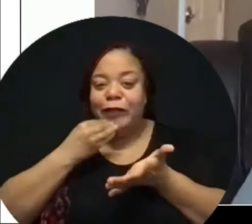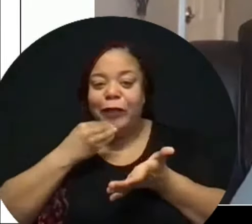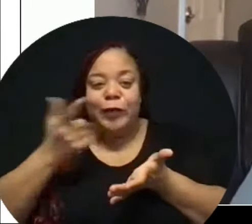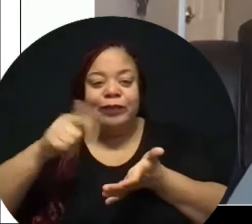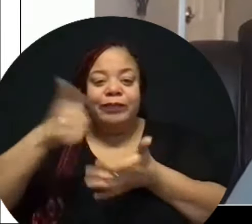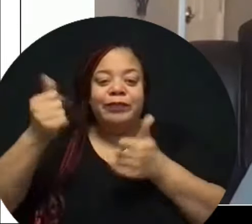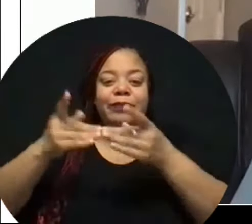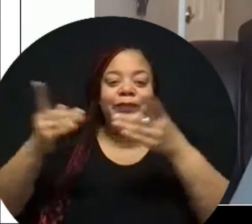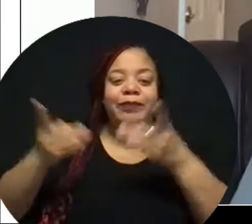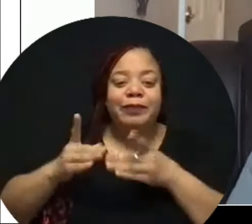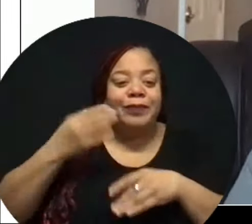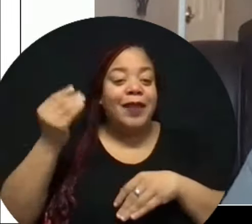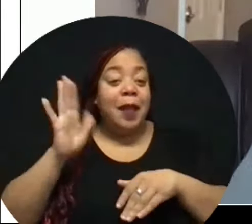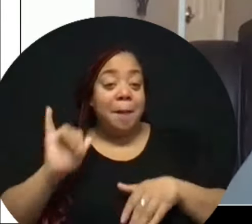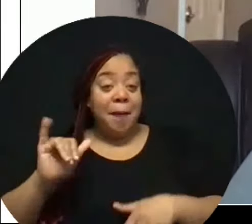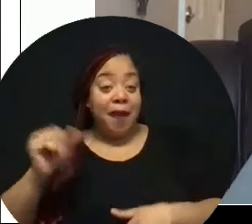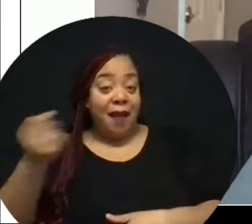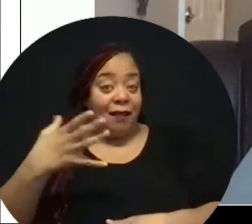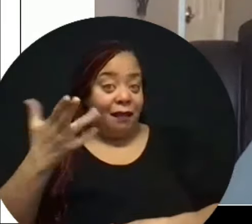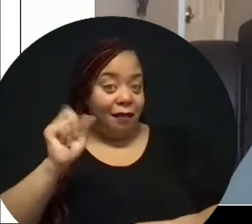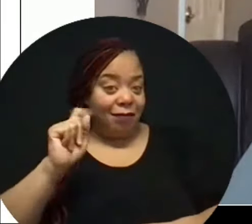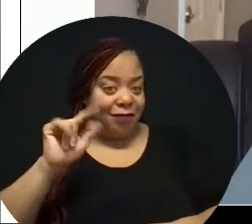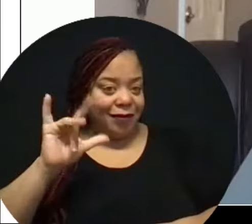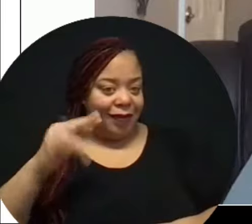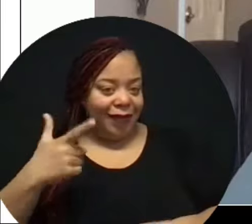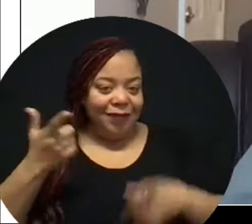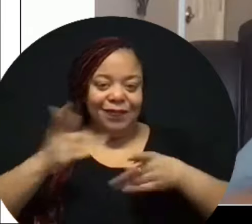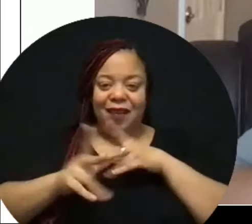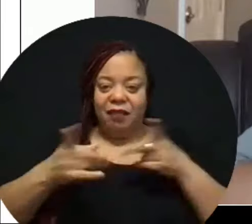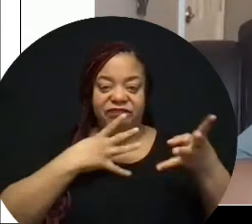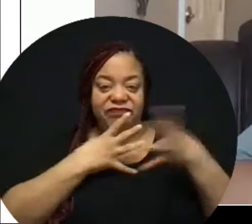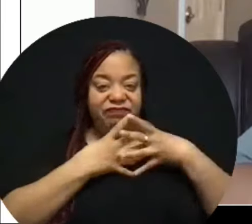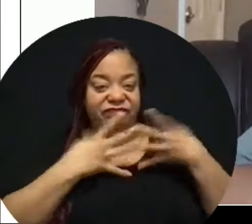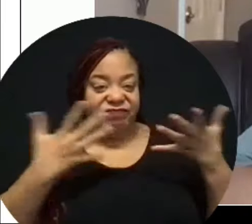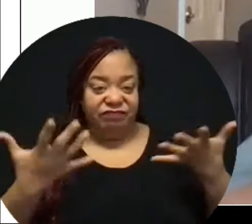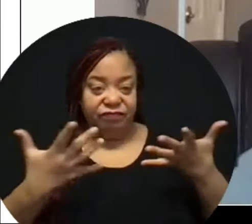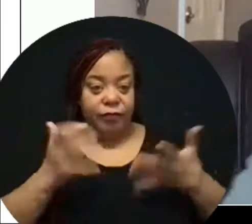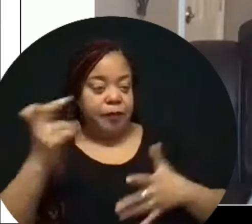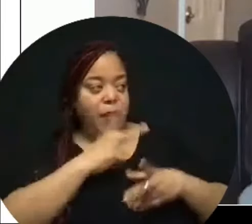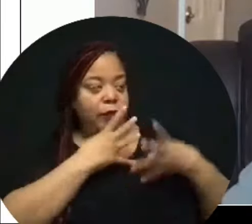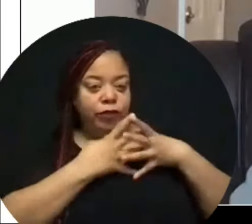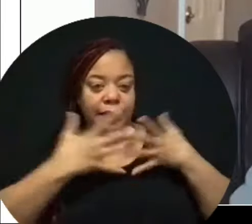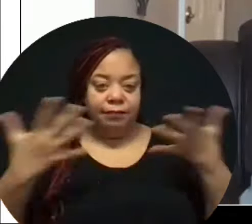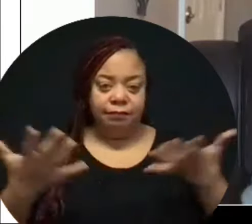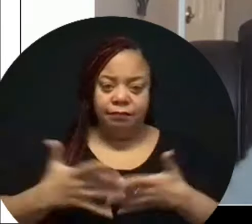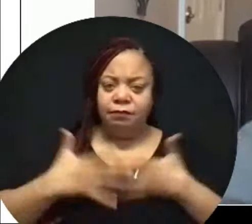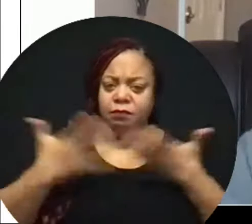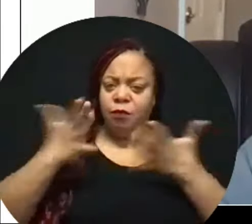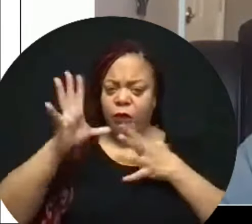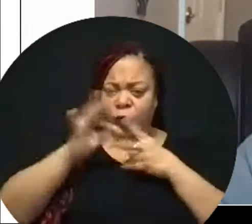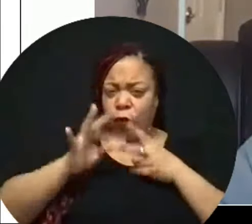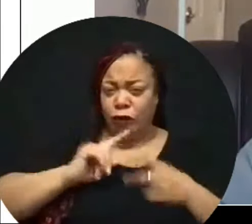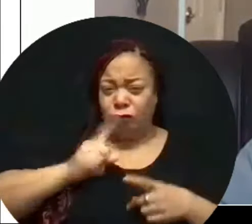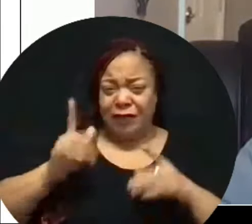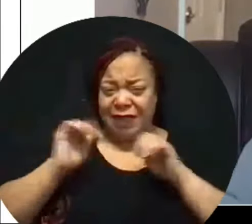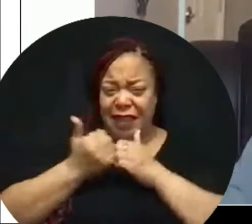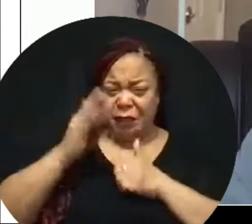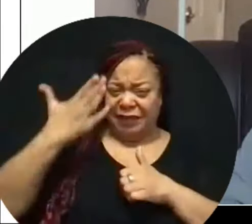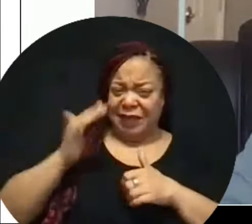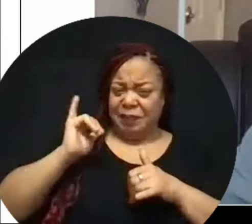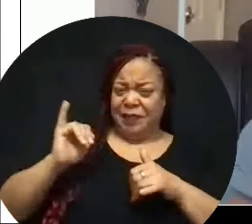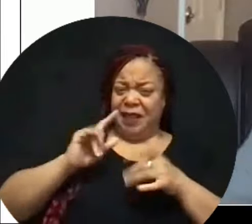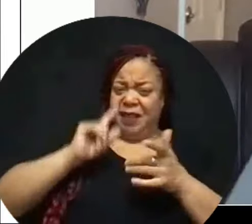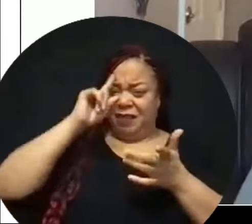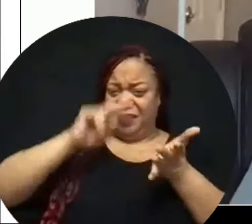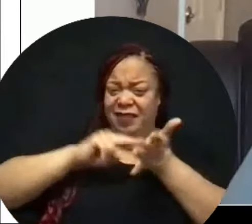but the environments we grew up with in the first place and keeping us there and keeping us in poverty. Not that we want to, I don't want to advocate moving away from the way we grew up,